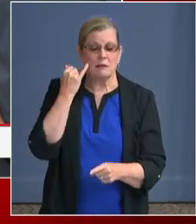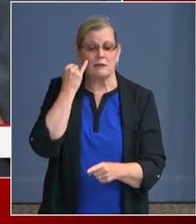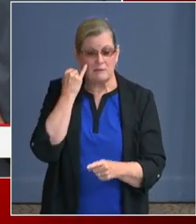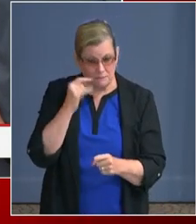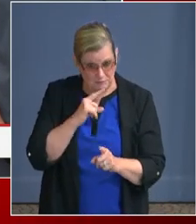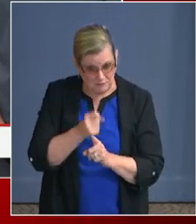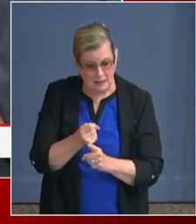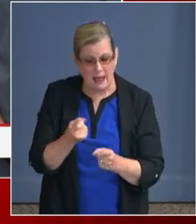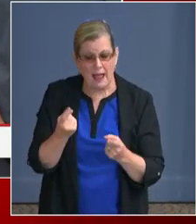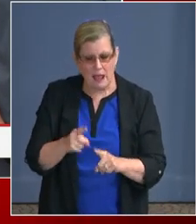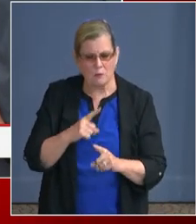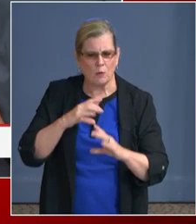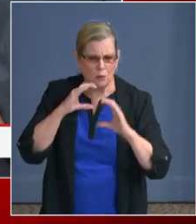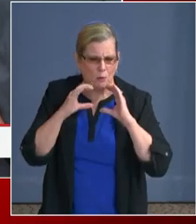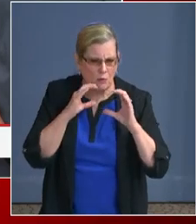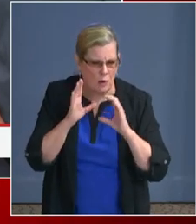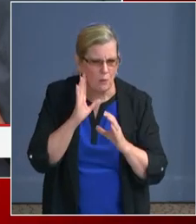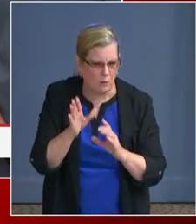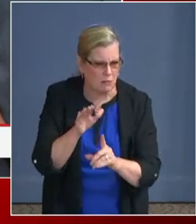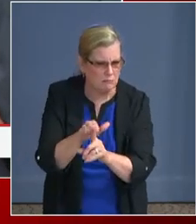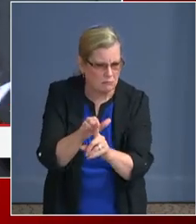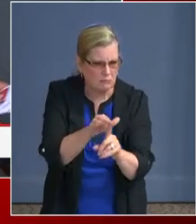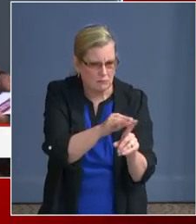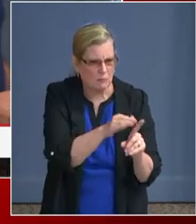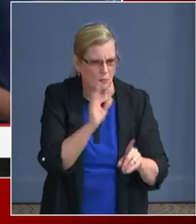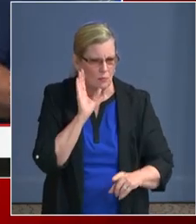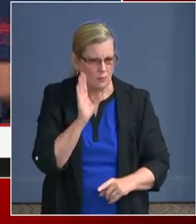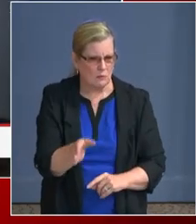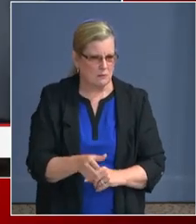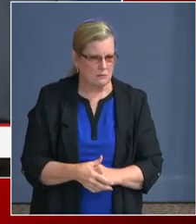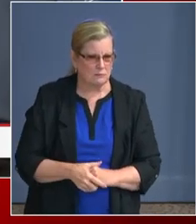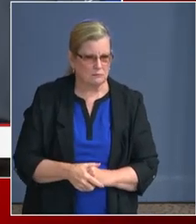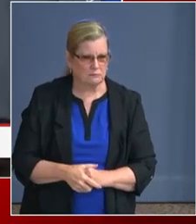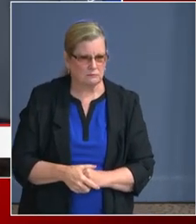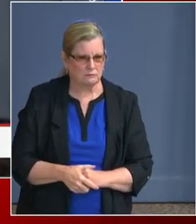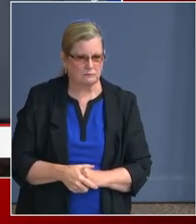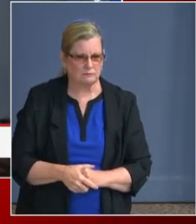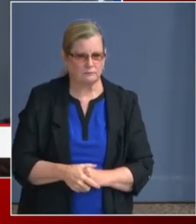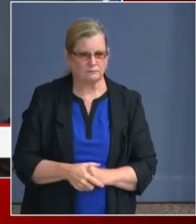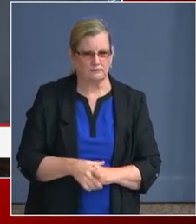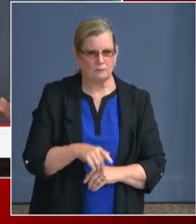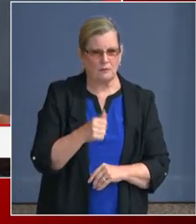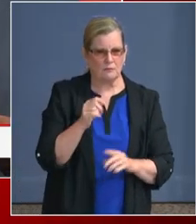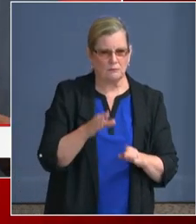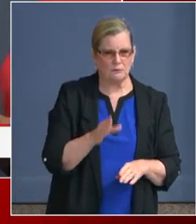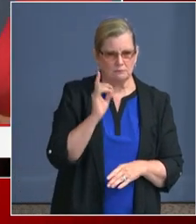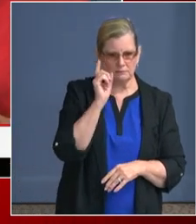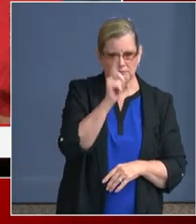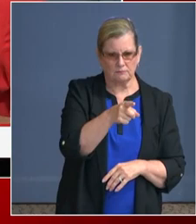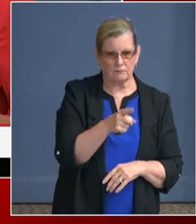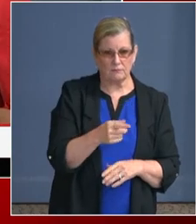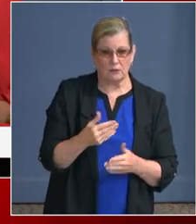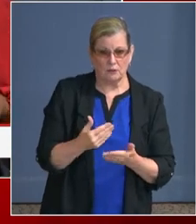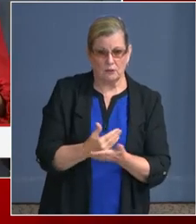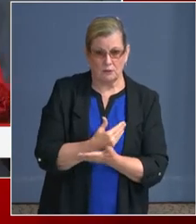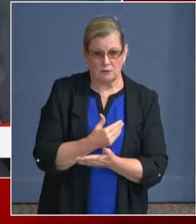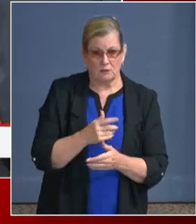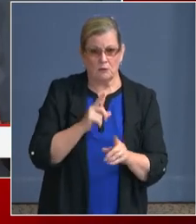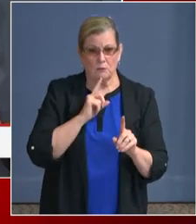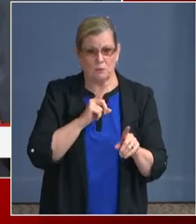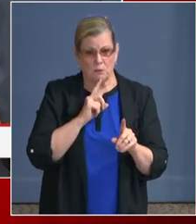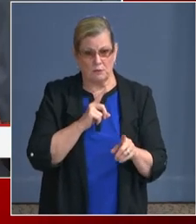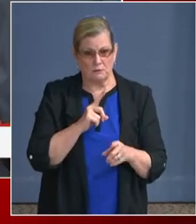get retested. Thank you. Hello, I'm a new face in the room. My name is Justin Hinton. I'm a reporter with WJLA.